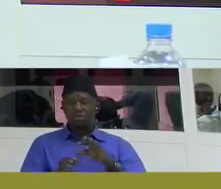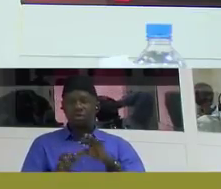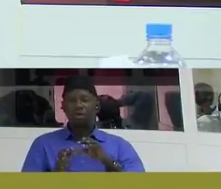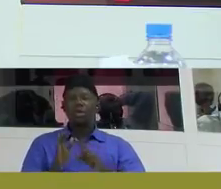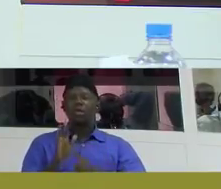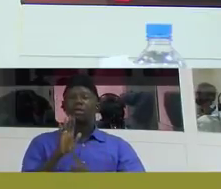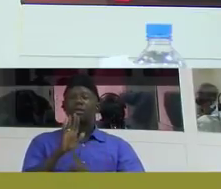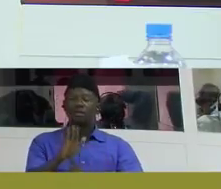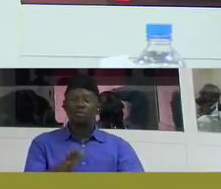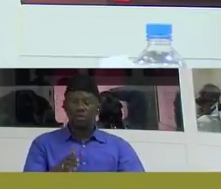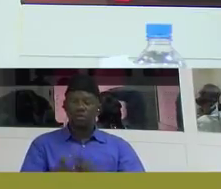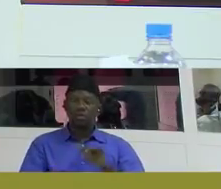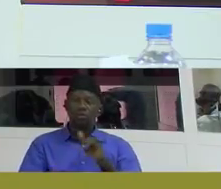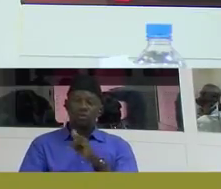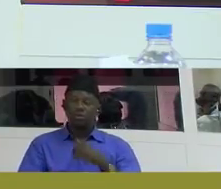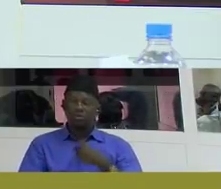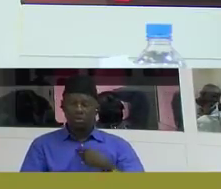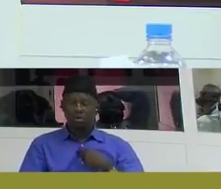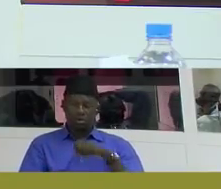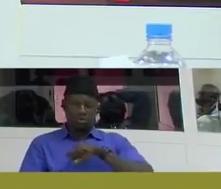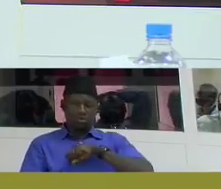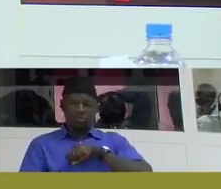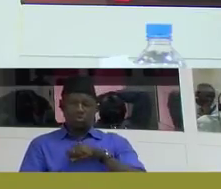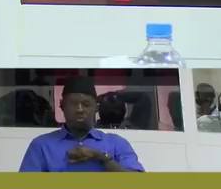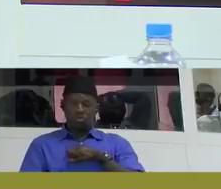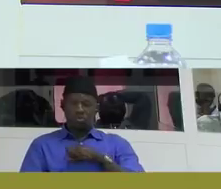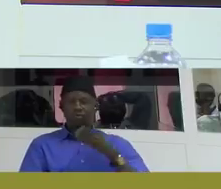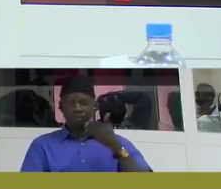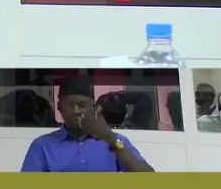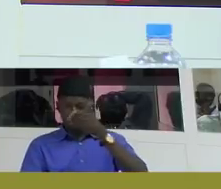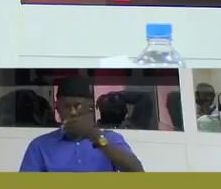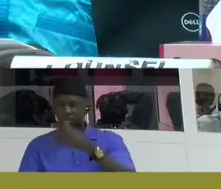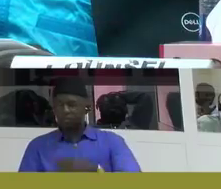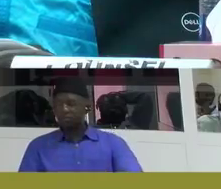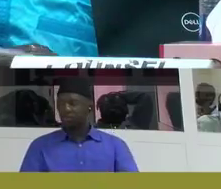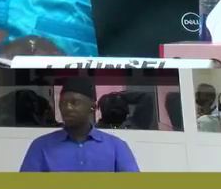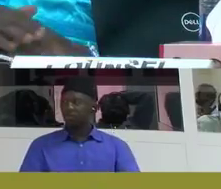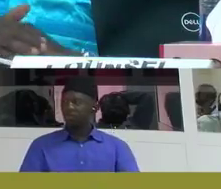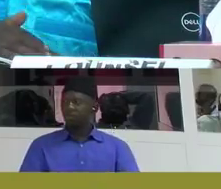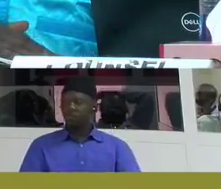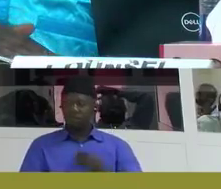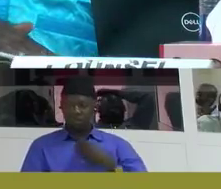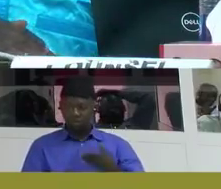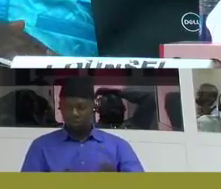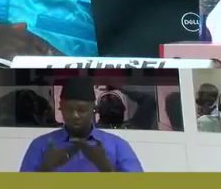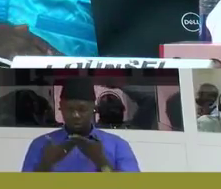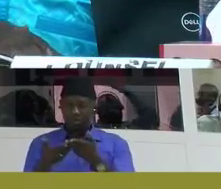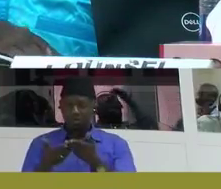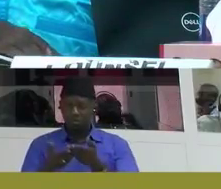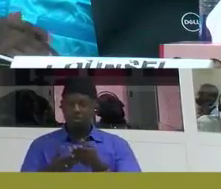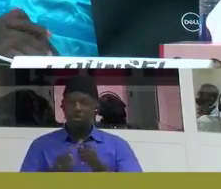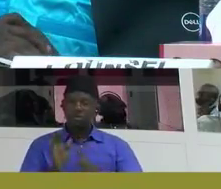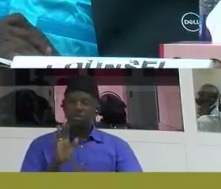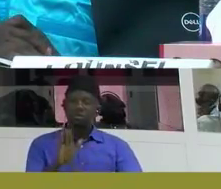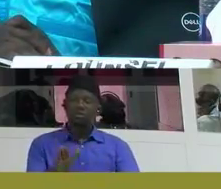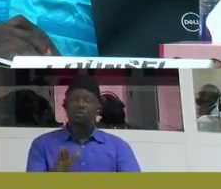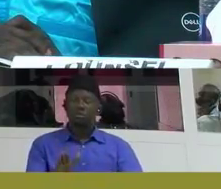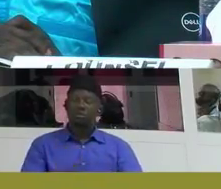personally visited. Could you give them? Could you provide those examples? There was one in